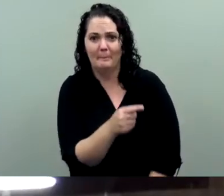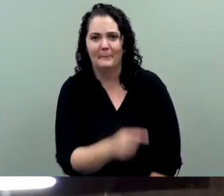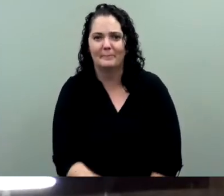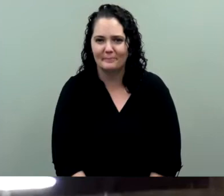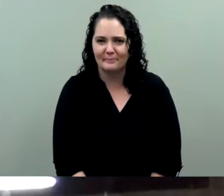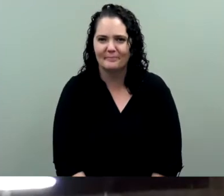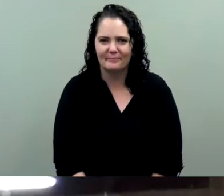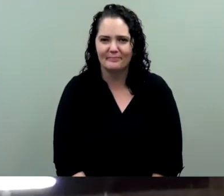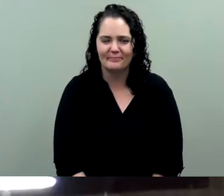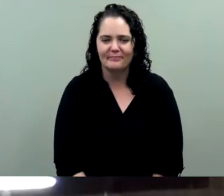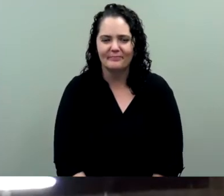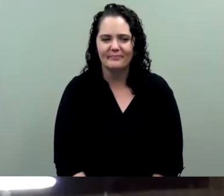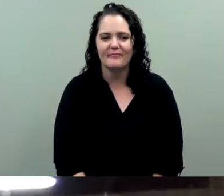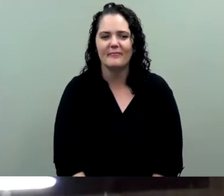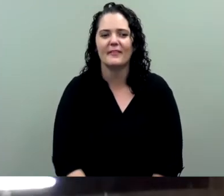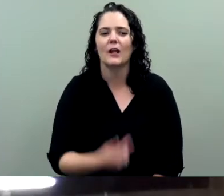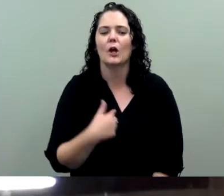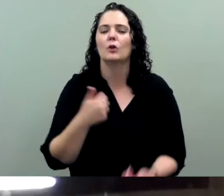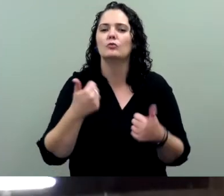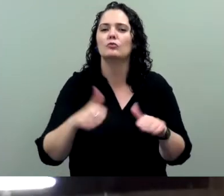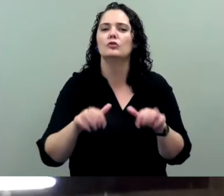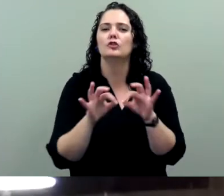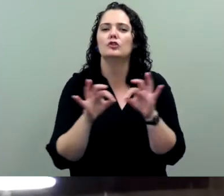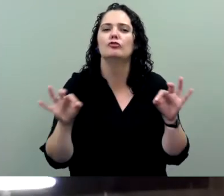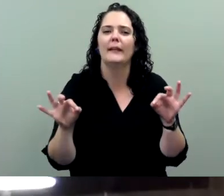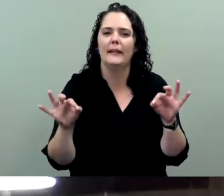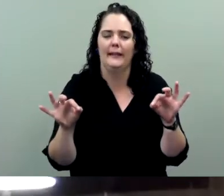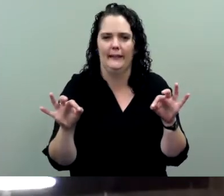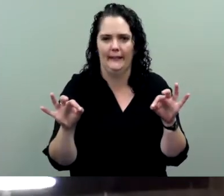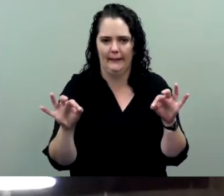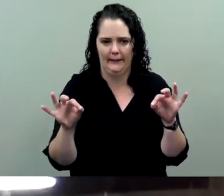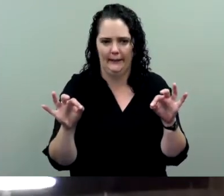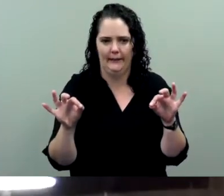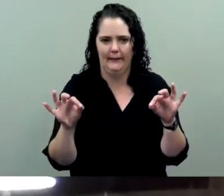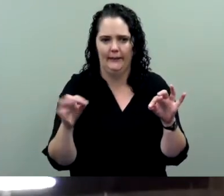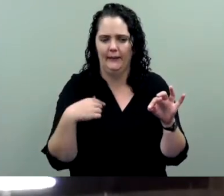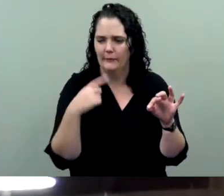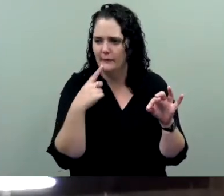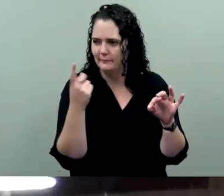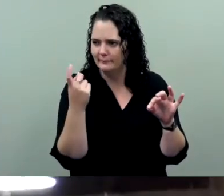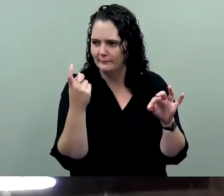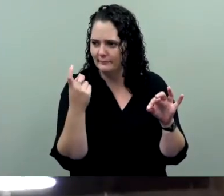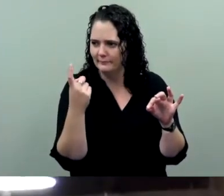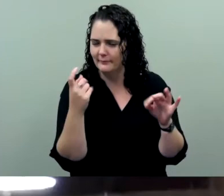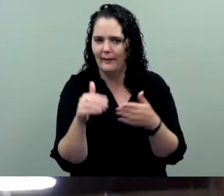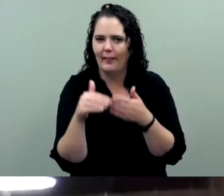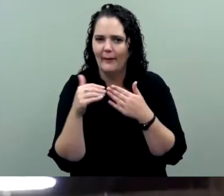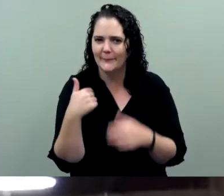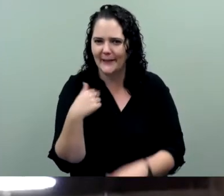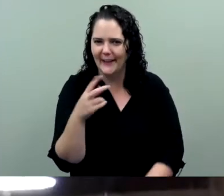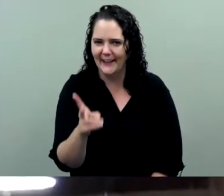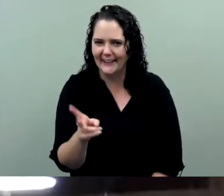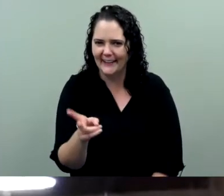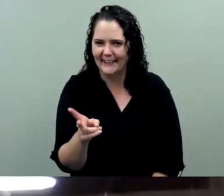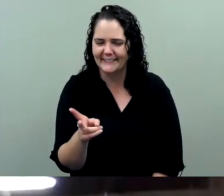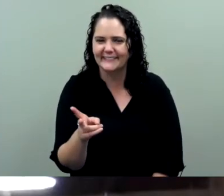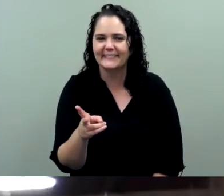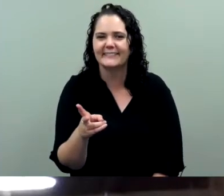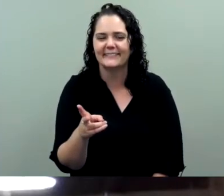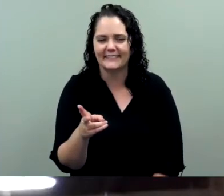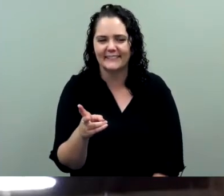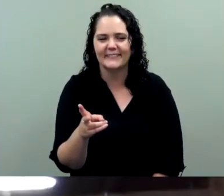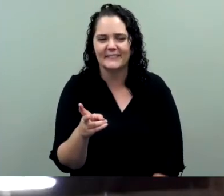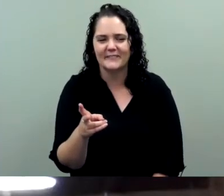is a little bit of string. I'm gonna use a little bit of yarn, and I'm gonna have my producer again help me out with this. And we're actually